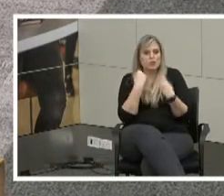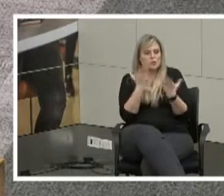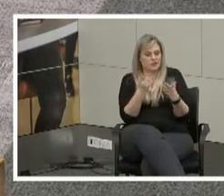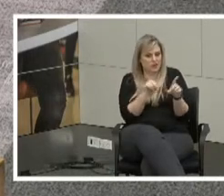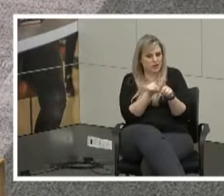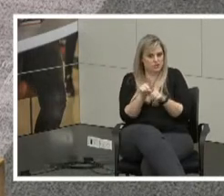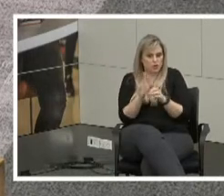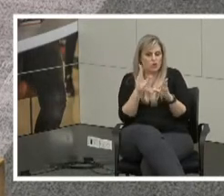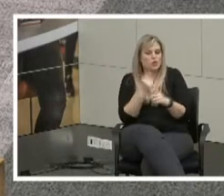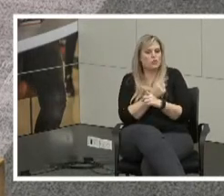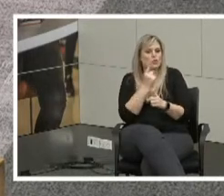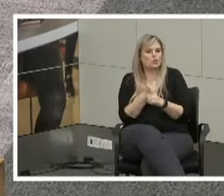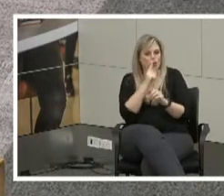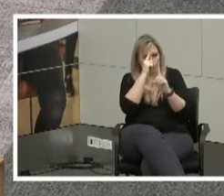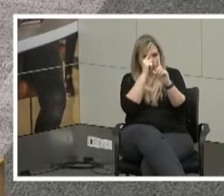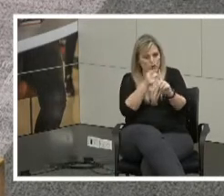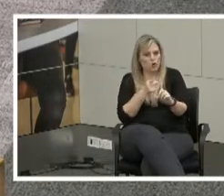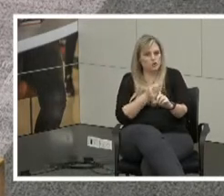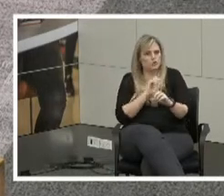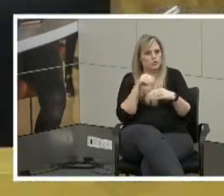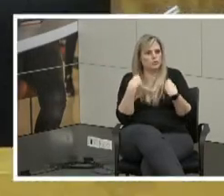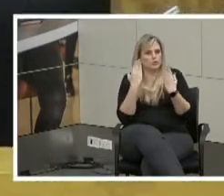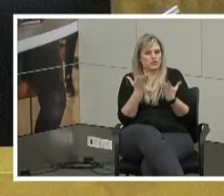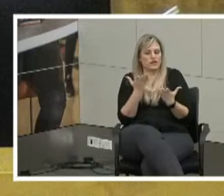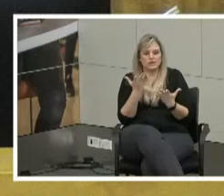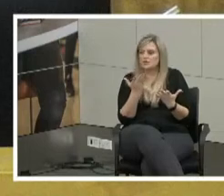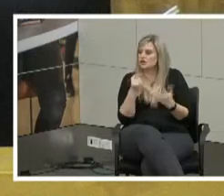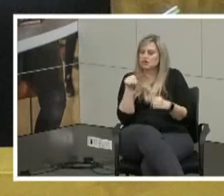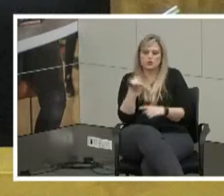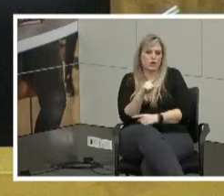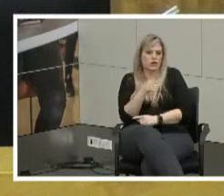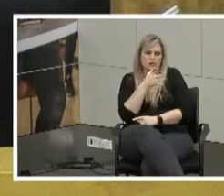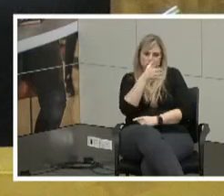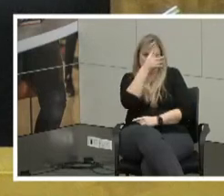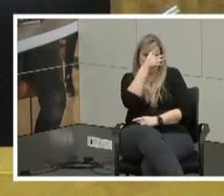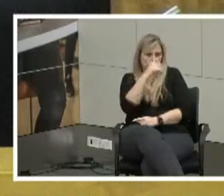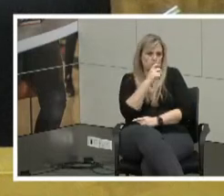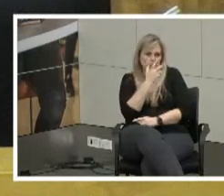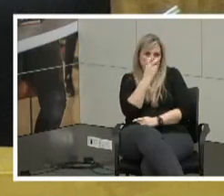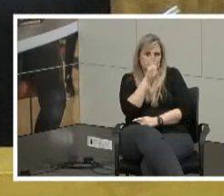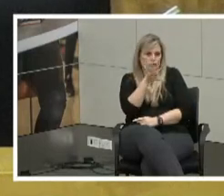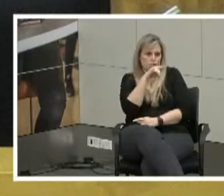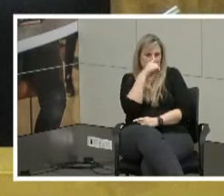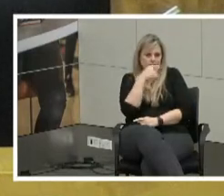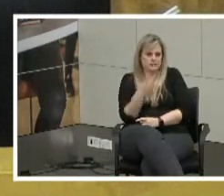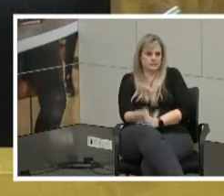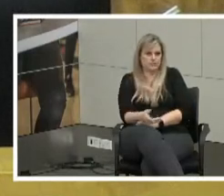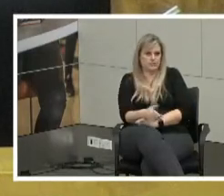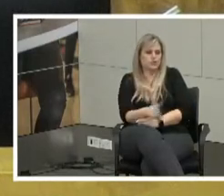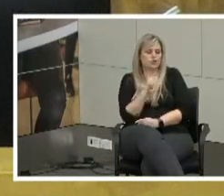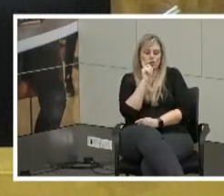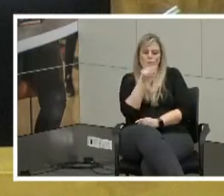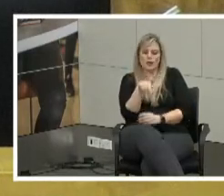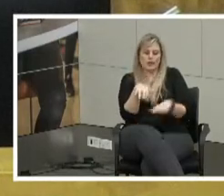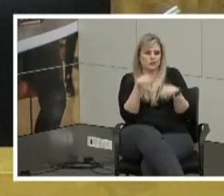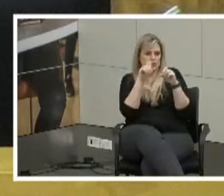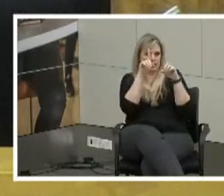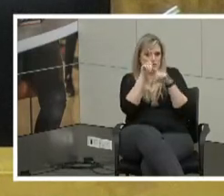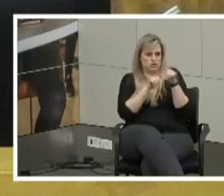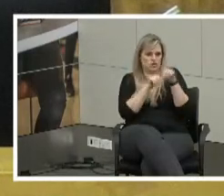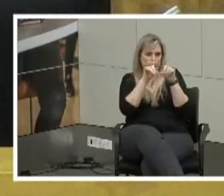and appropr thank you are